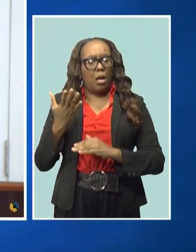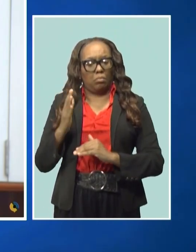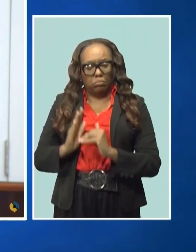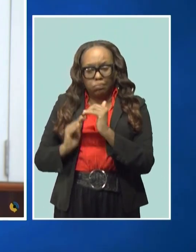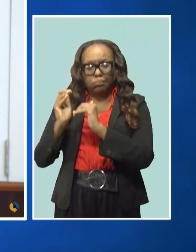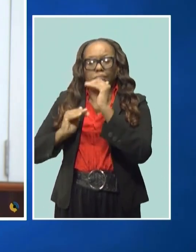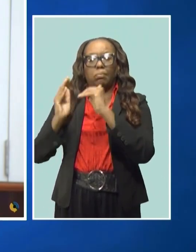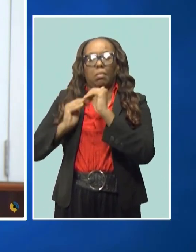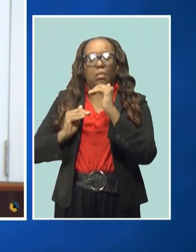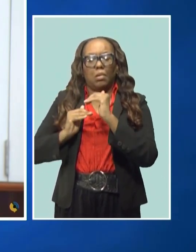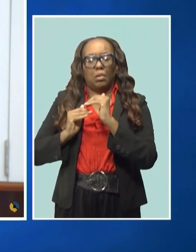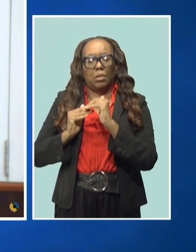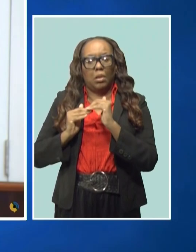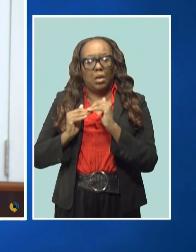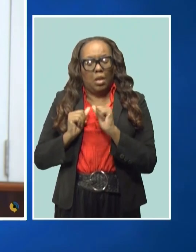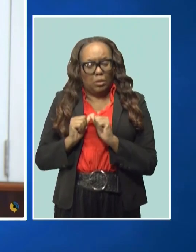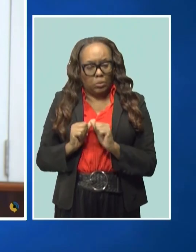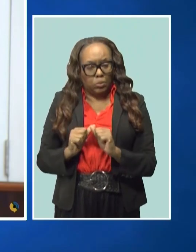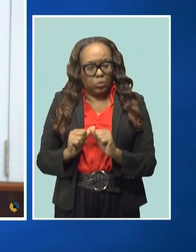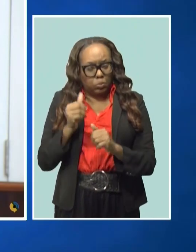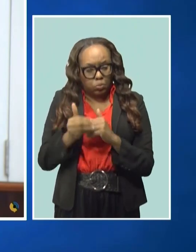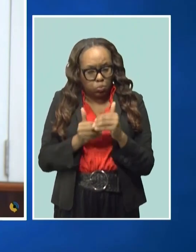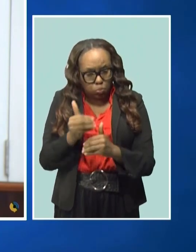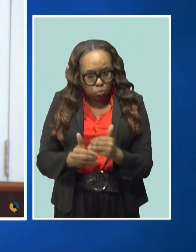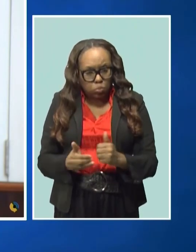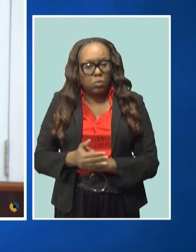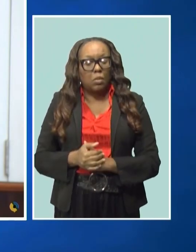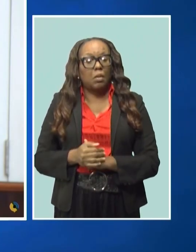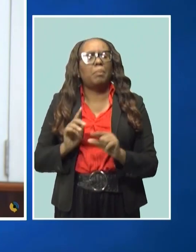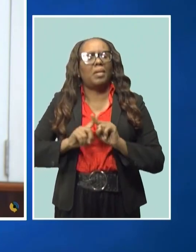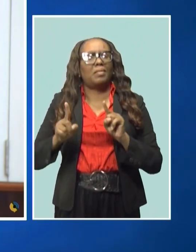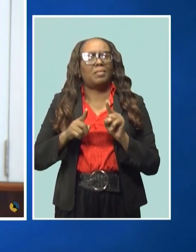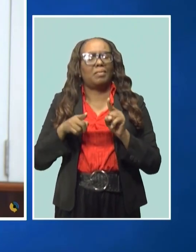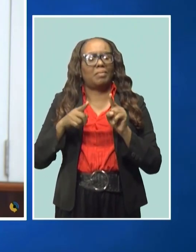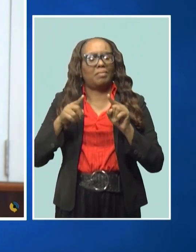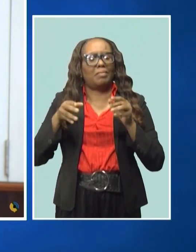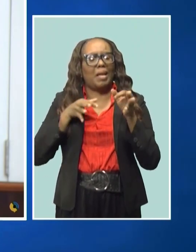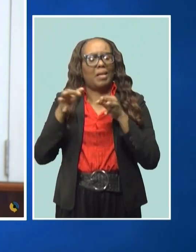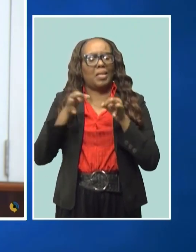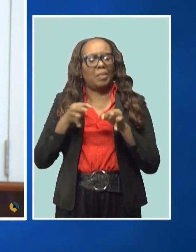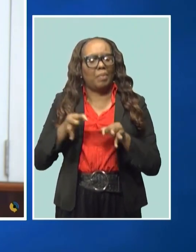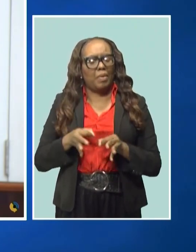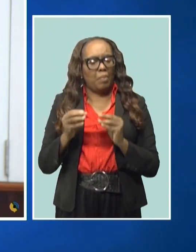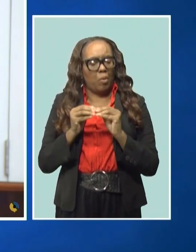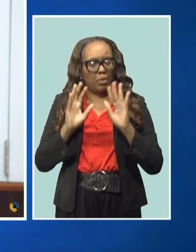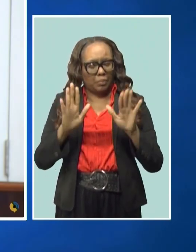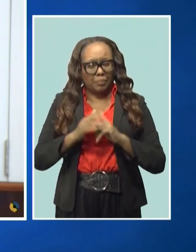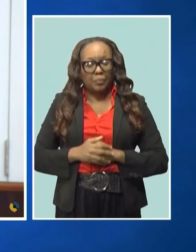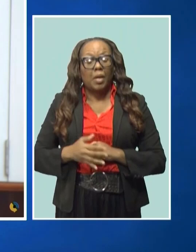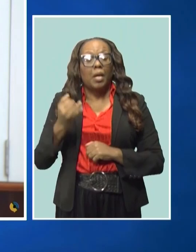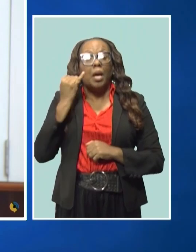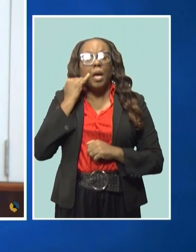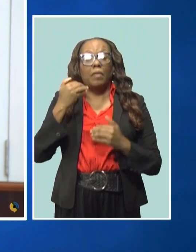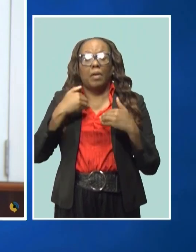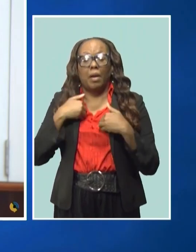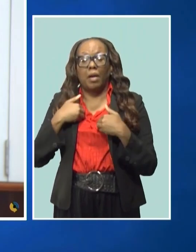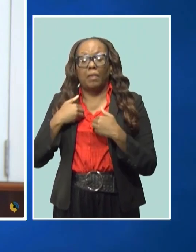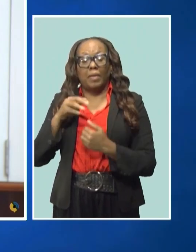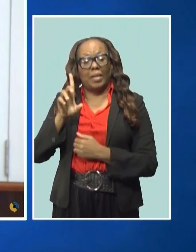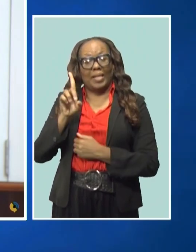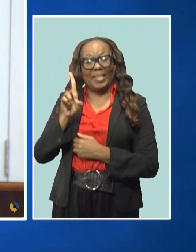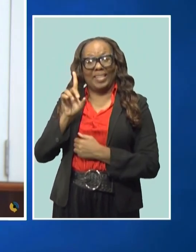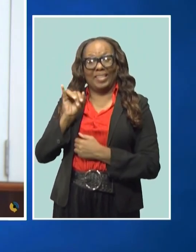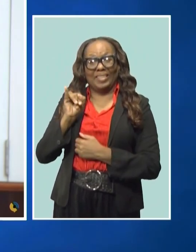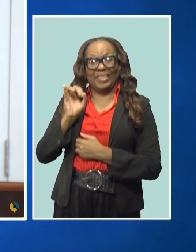Speaker, if we keep using diesel buses and gasoline cars, it is going to add